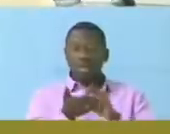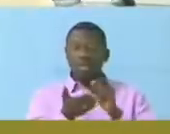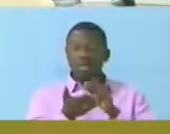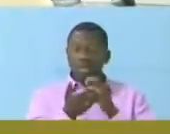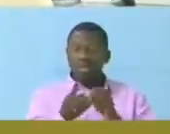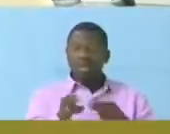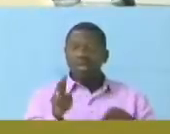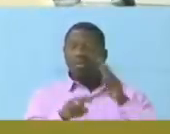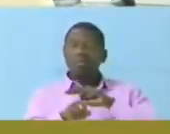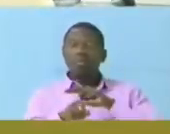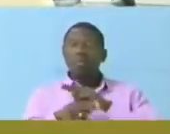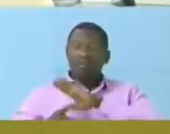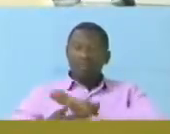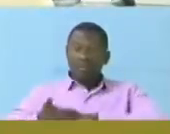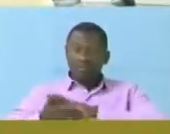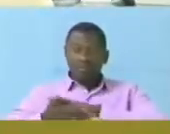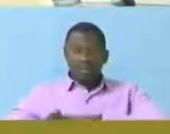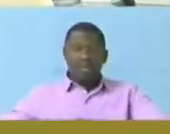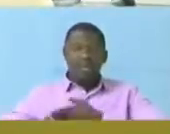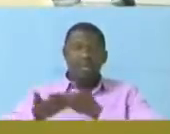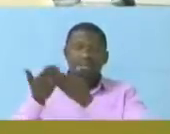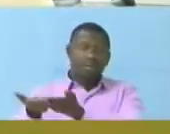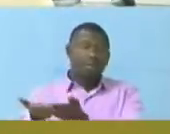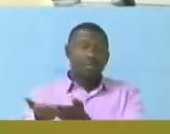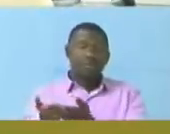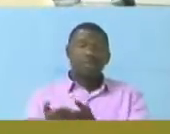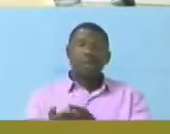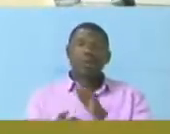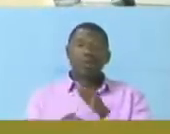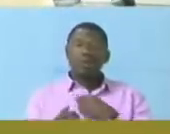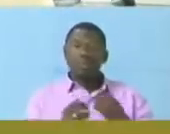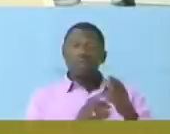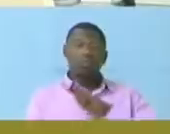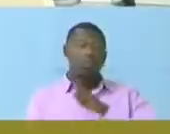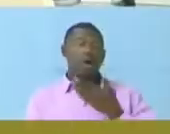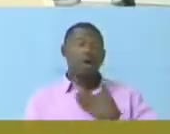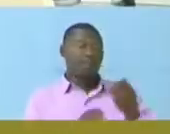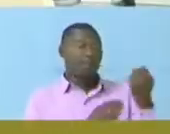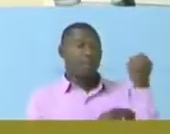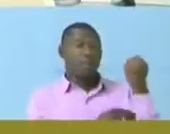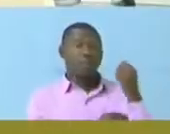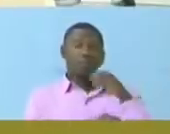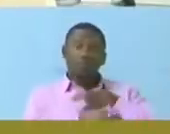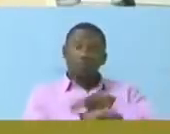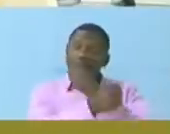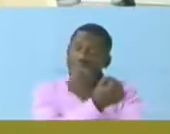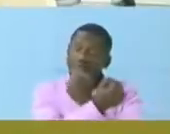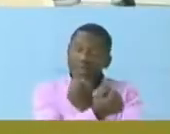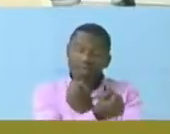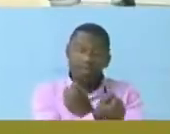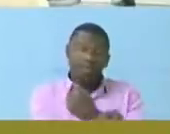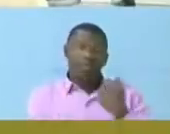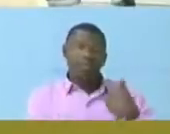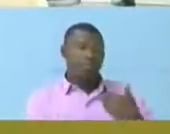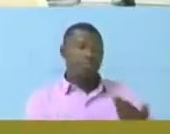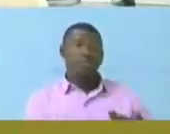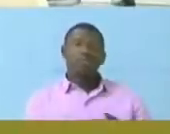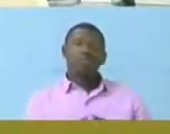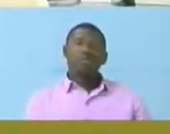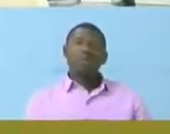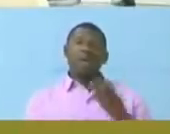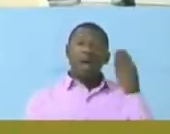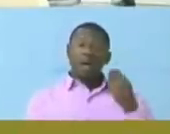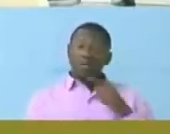not go community court. Nin kuketa ya safe yoki baro na. I don't know. But nin sembo tebu puka mumuta. How this was changed?